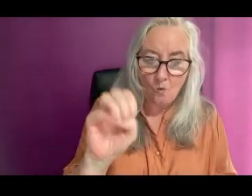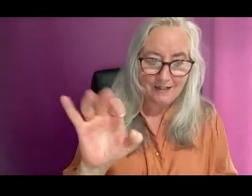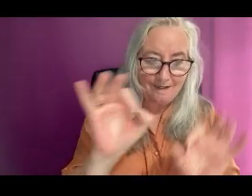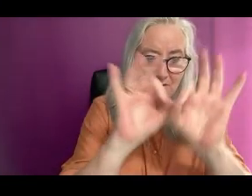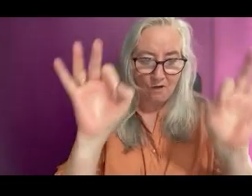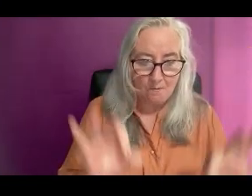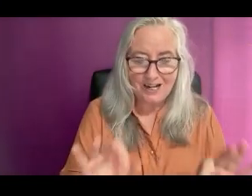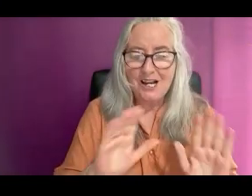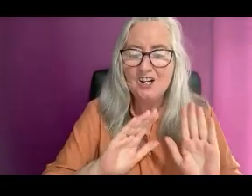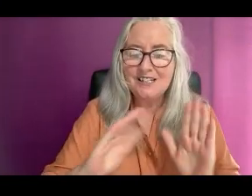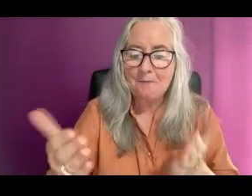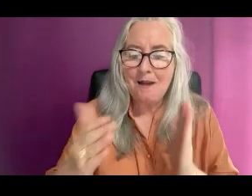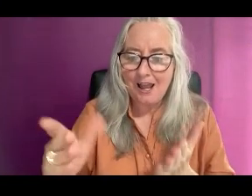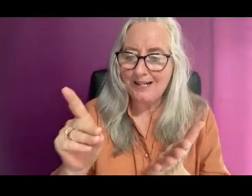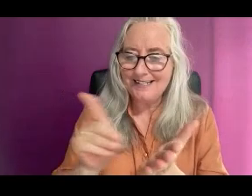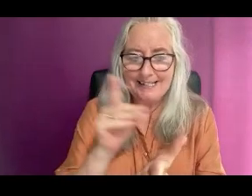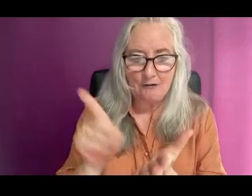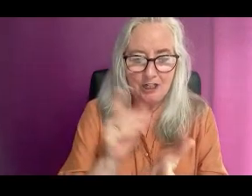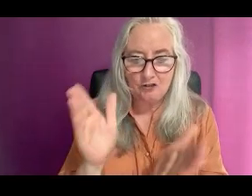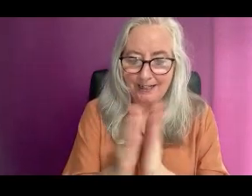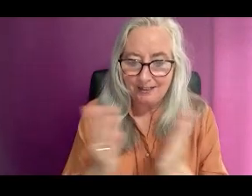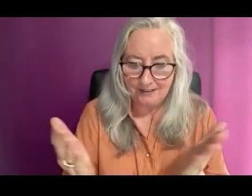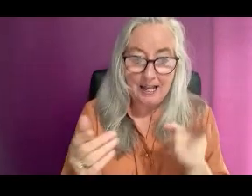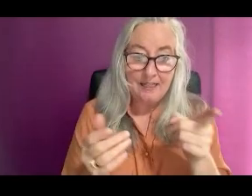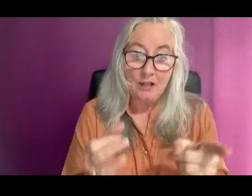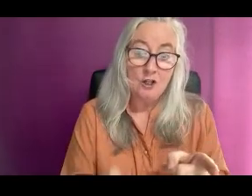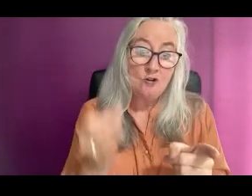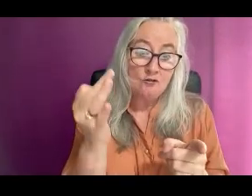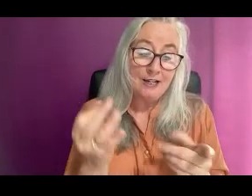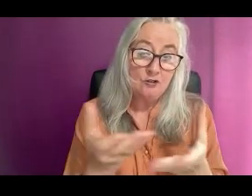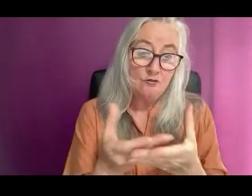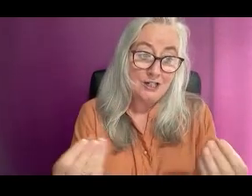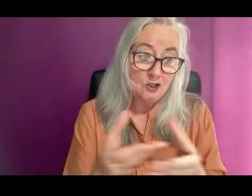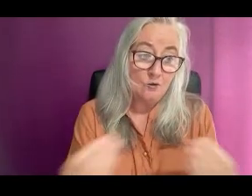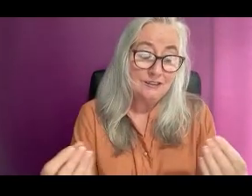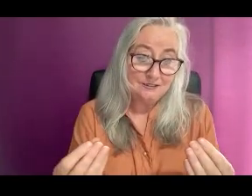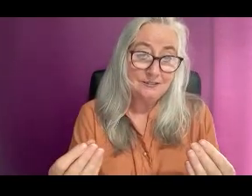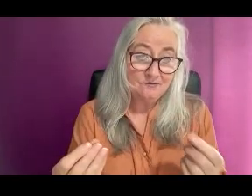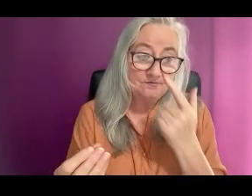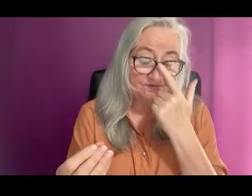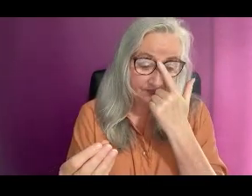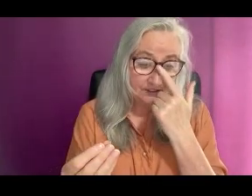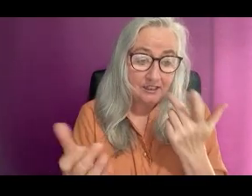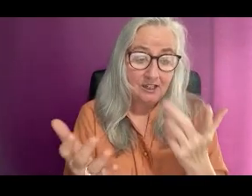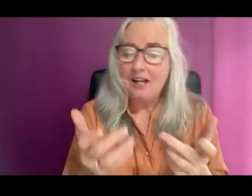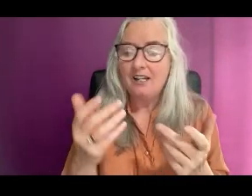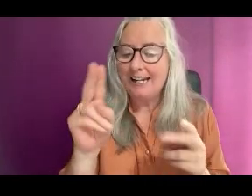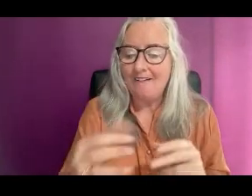Anna mentioned it earlier, but the supplier directory is a great resource finding kind of the likes of training